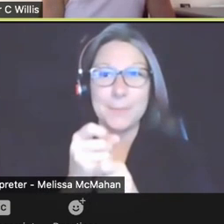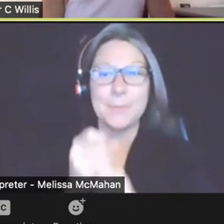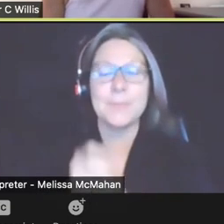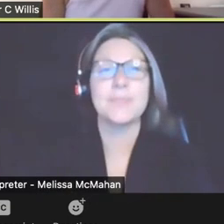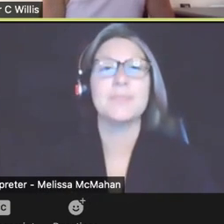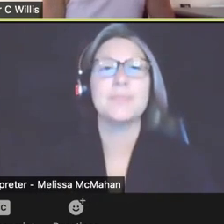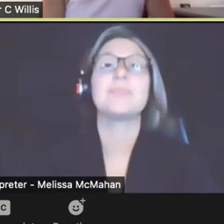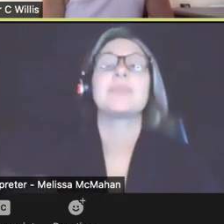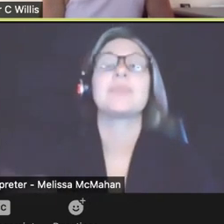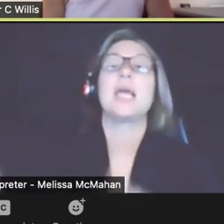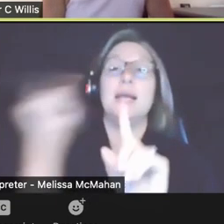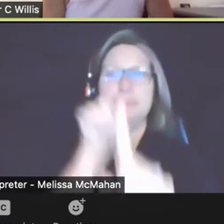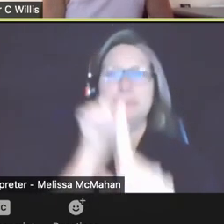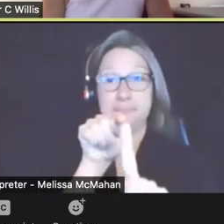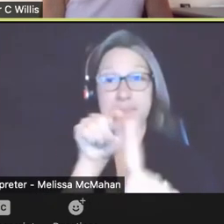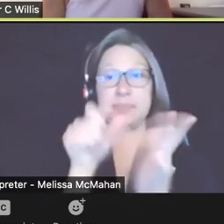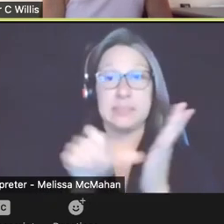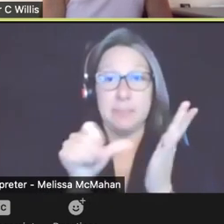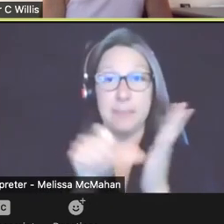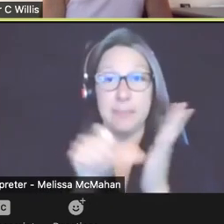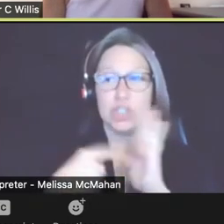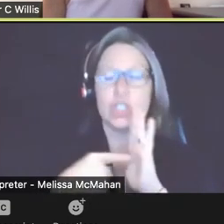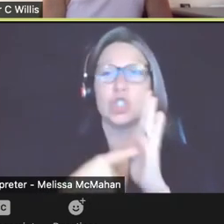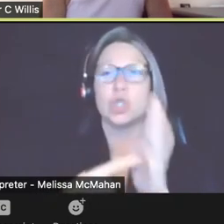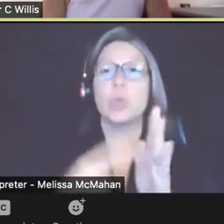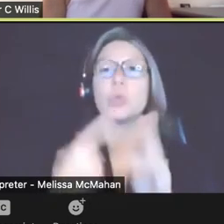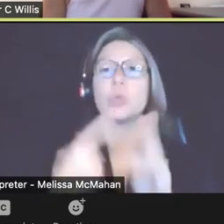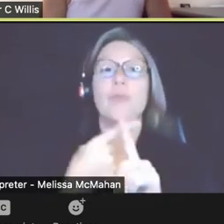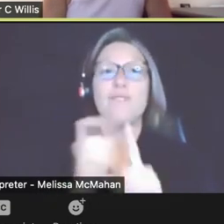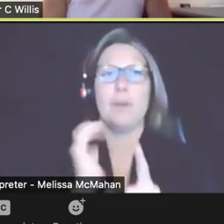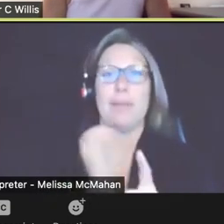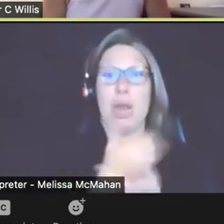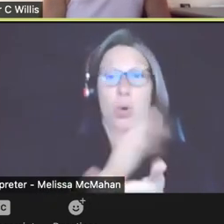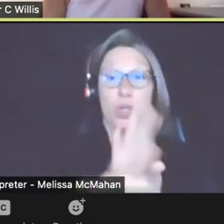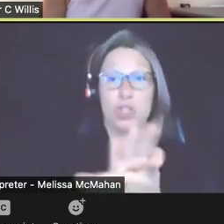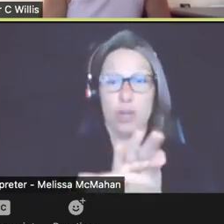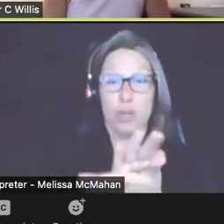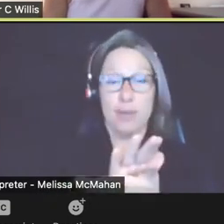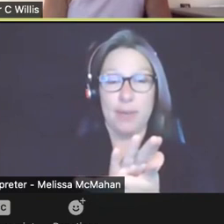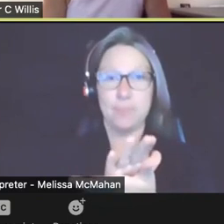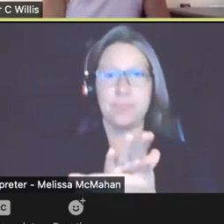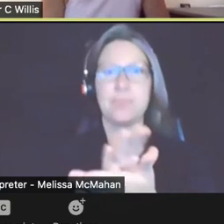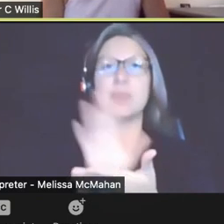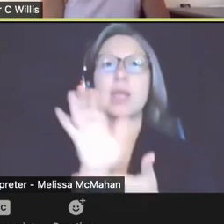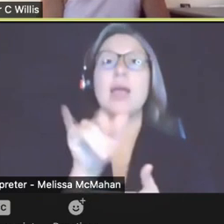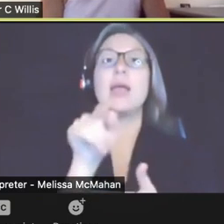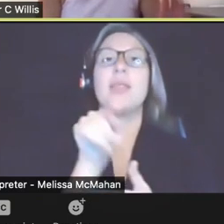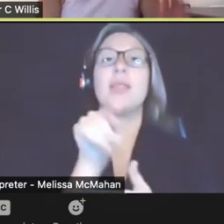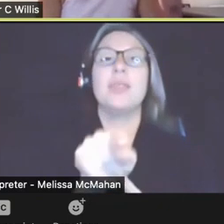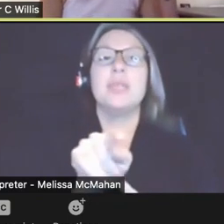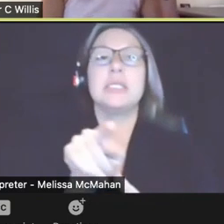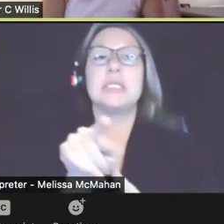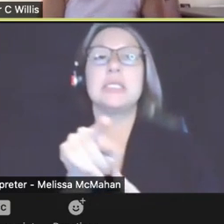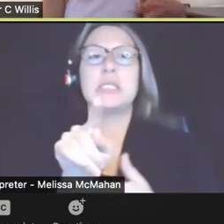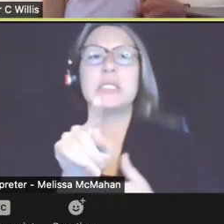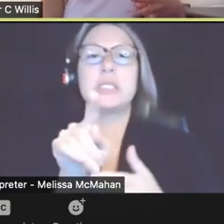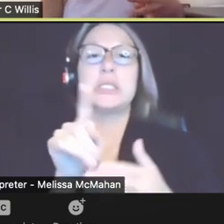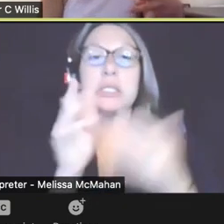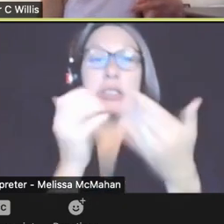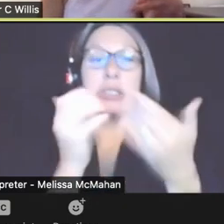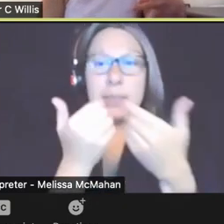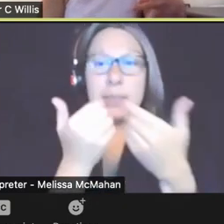Back to this page that I showed you from our document. So this is just where it breaks it out that you'll